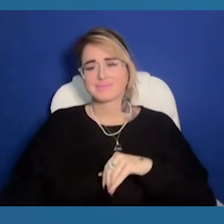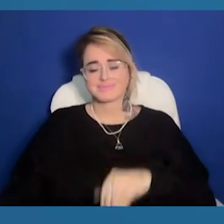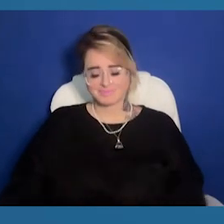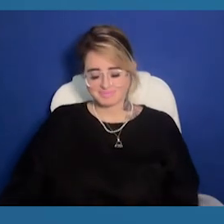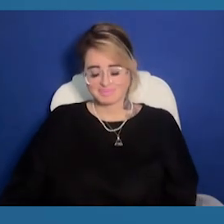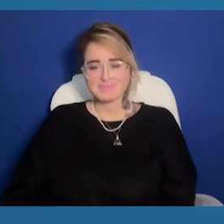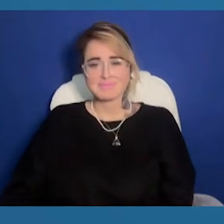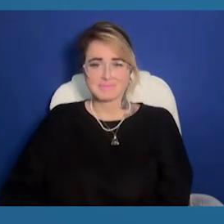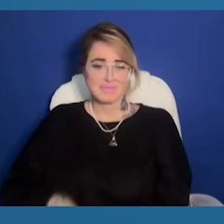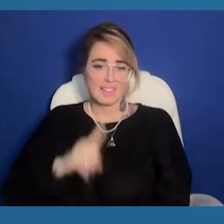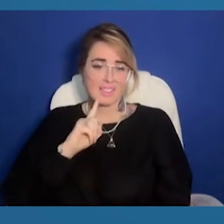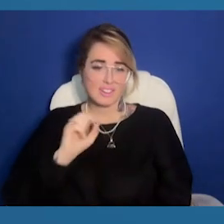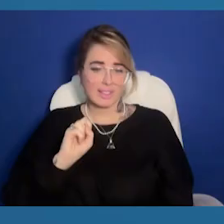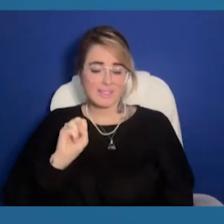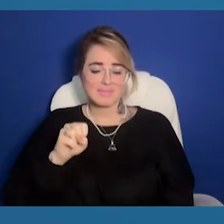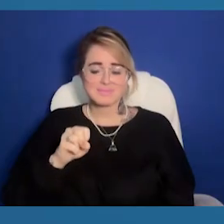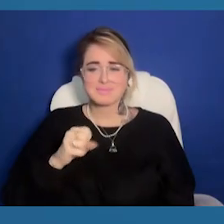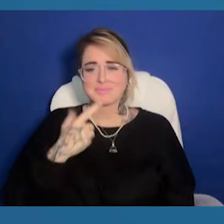Literally.